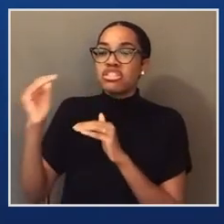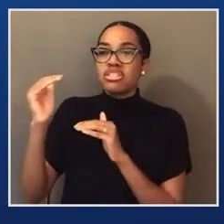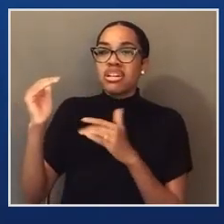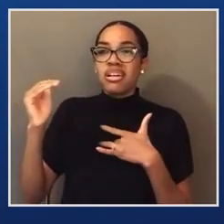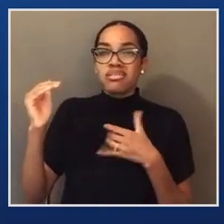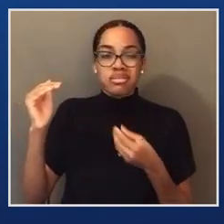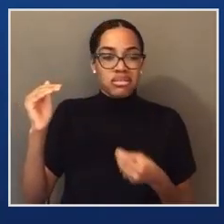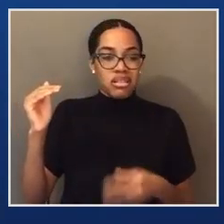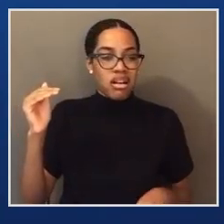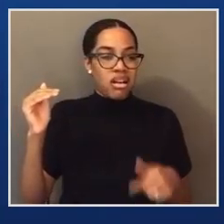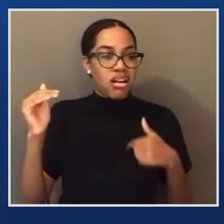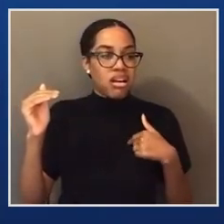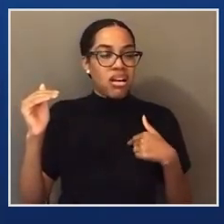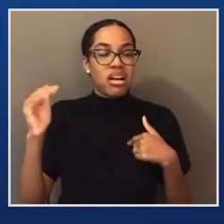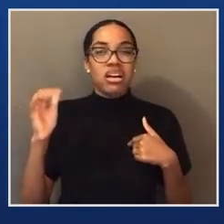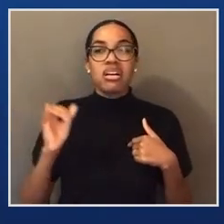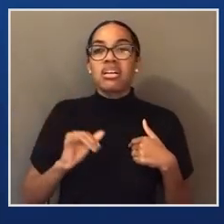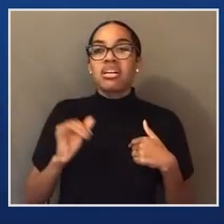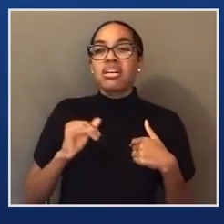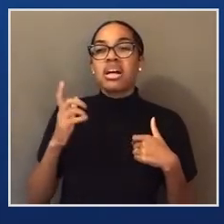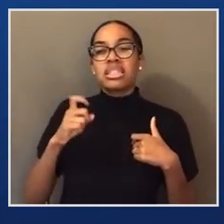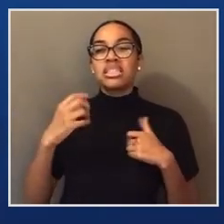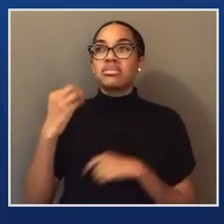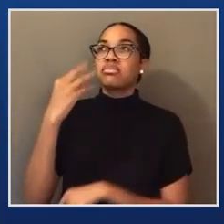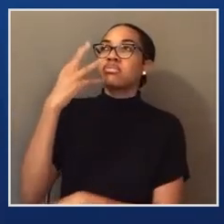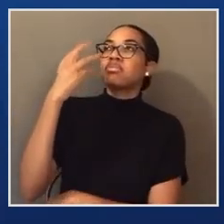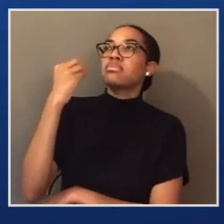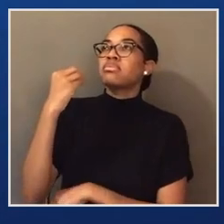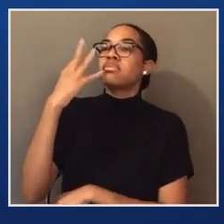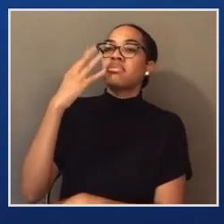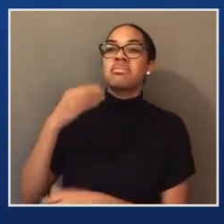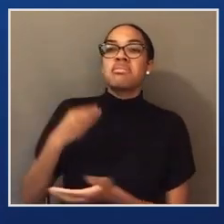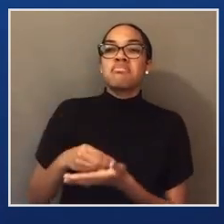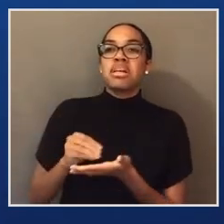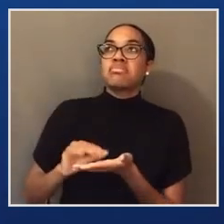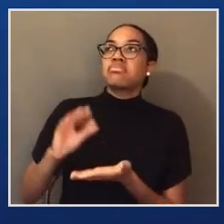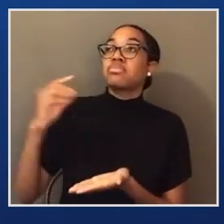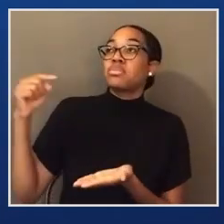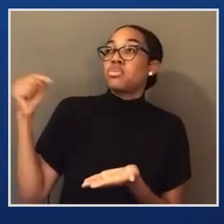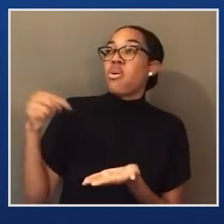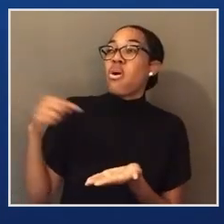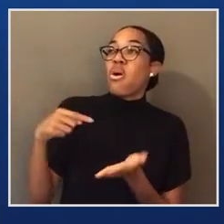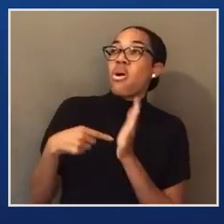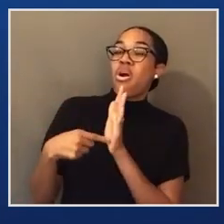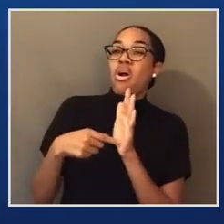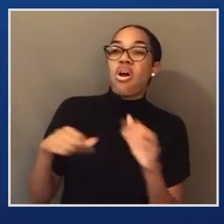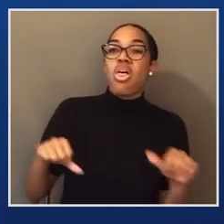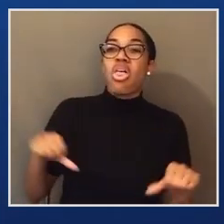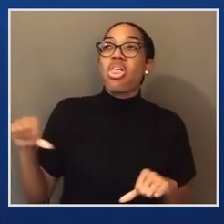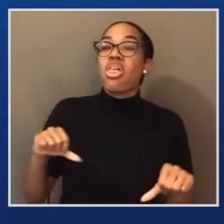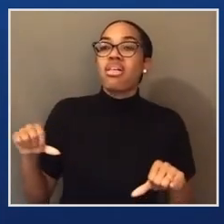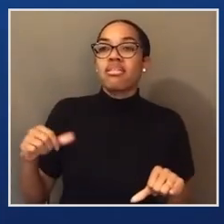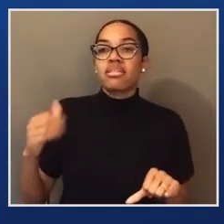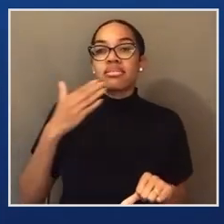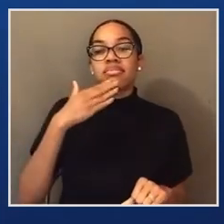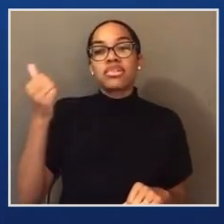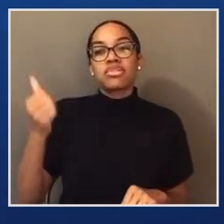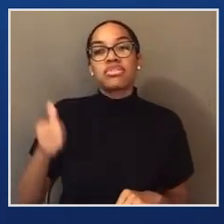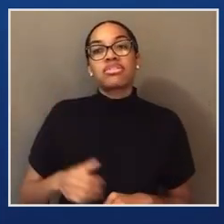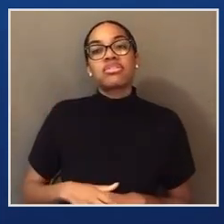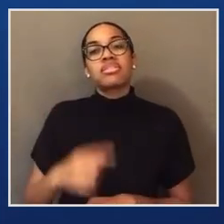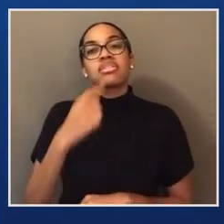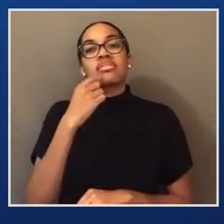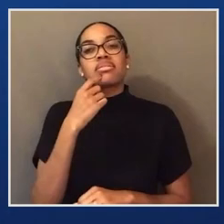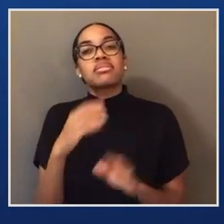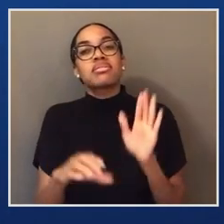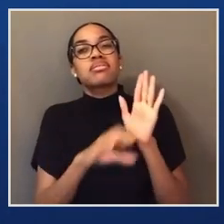But let me take a picture with this money by my. They say a picture's worth a thousand words. You paint the canvas, better let it